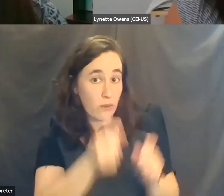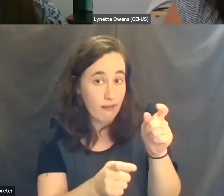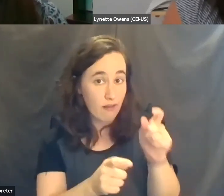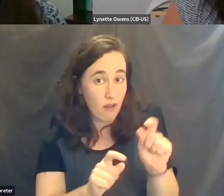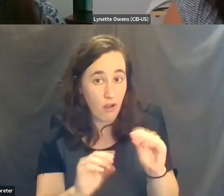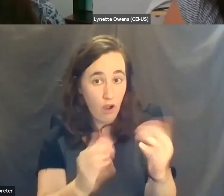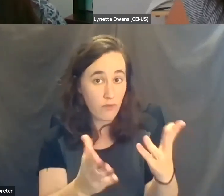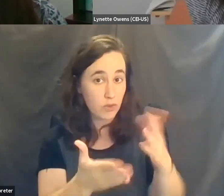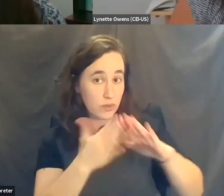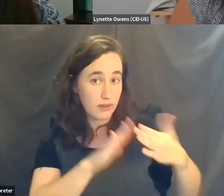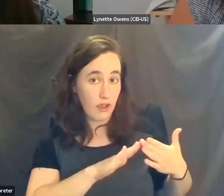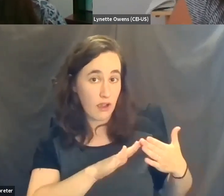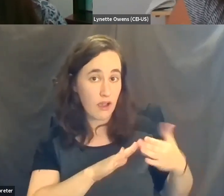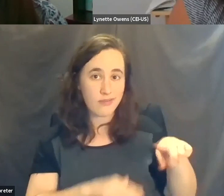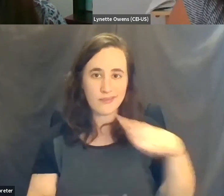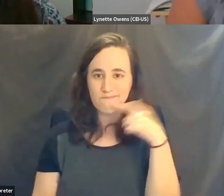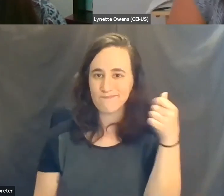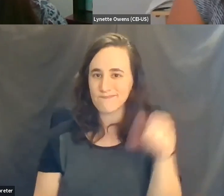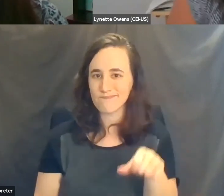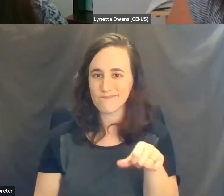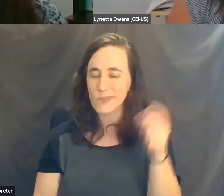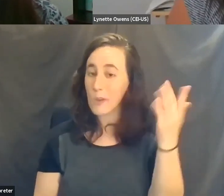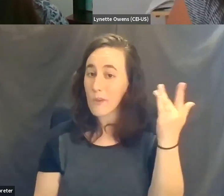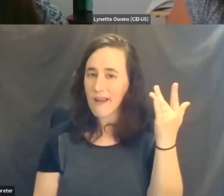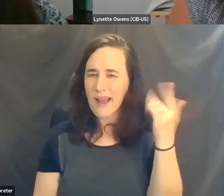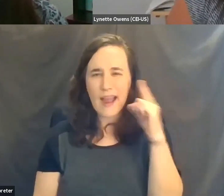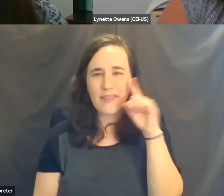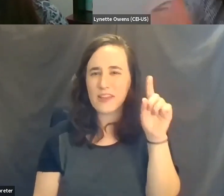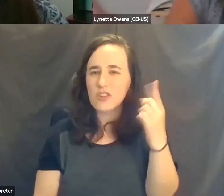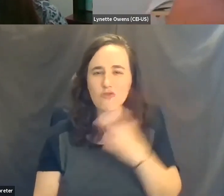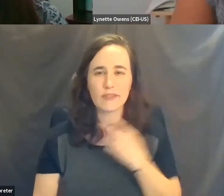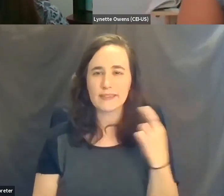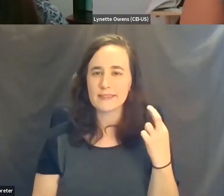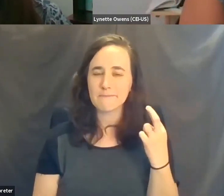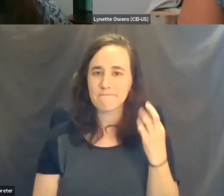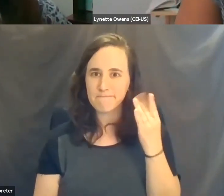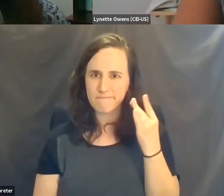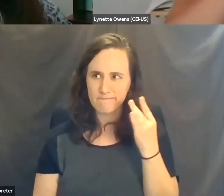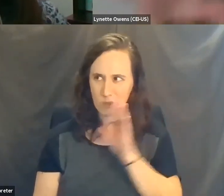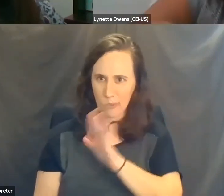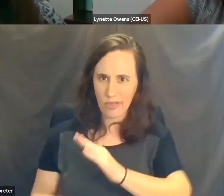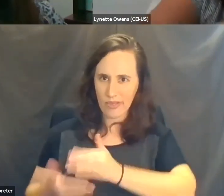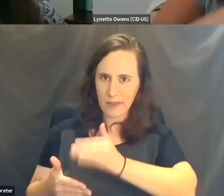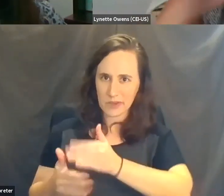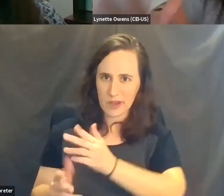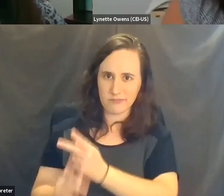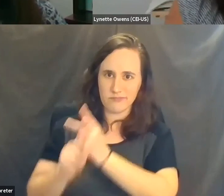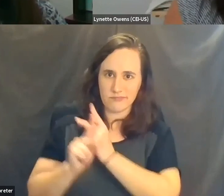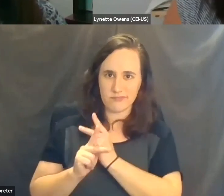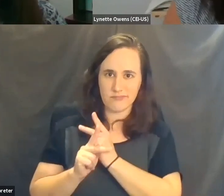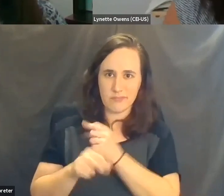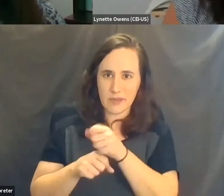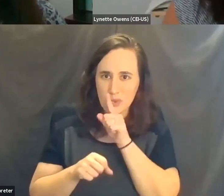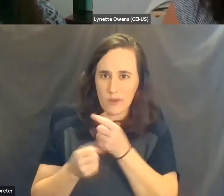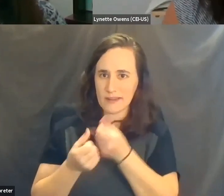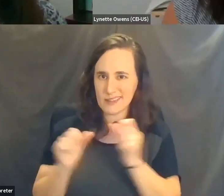district. Mm-hmm. And they turned us down because I think the inherent risks when you're taking someone else's device, you got to make sure it's safe and